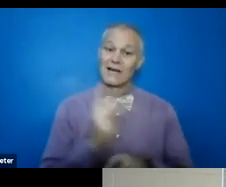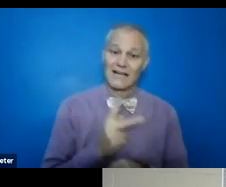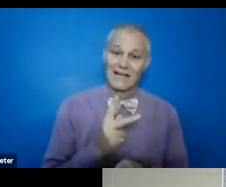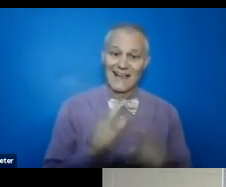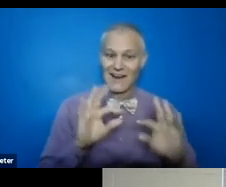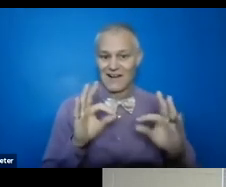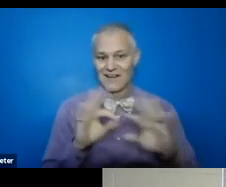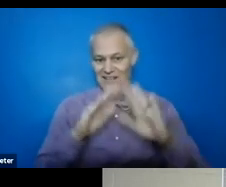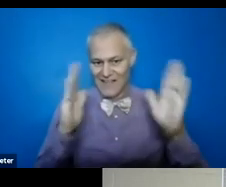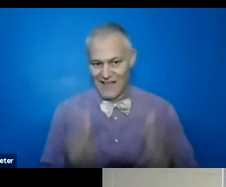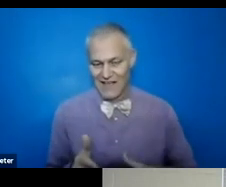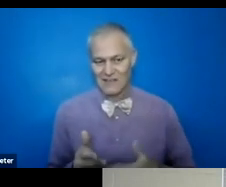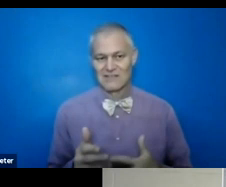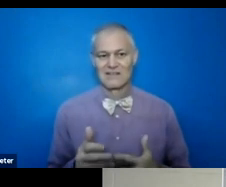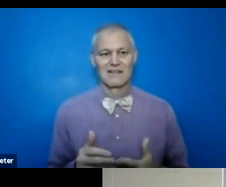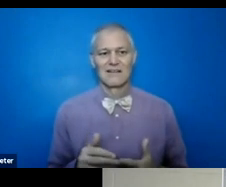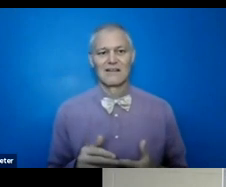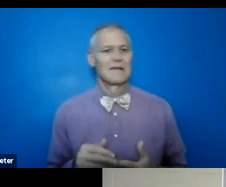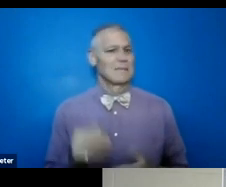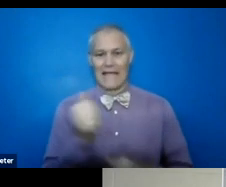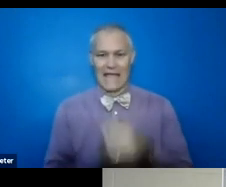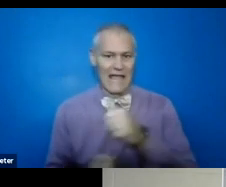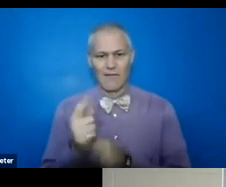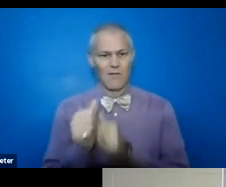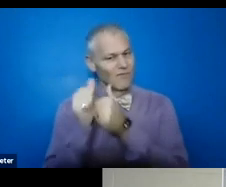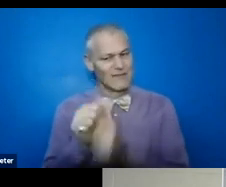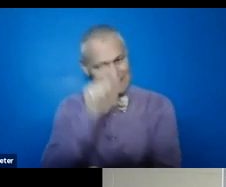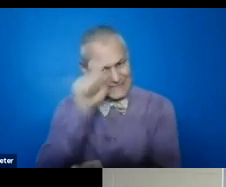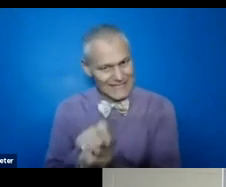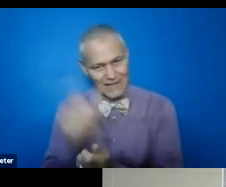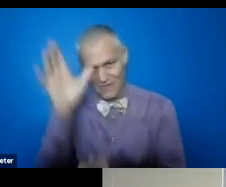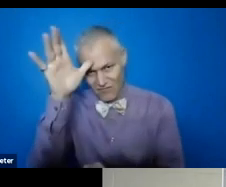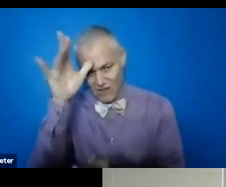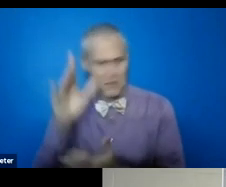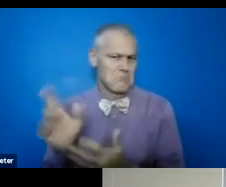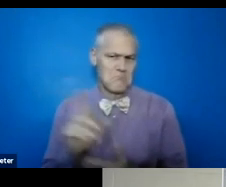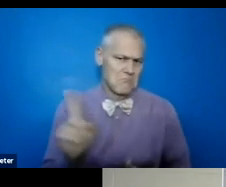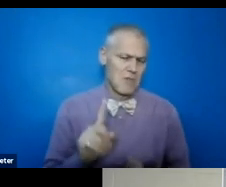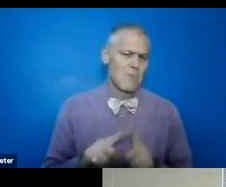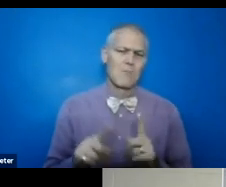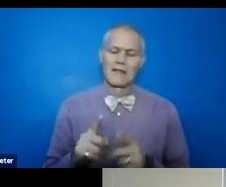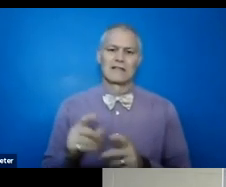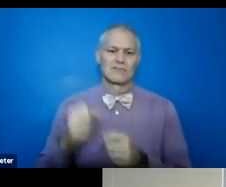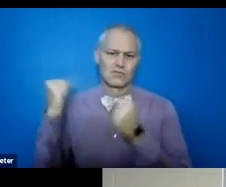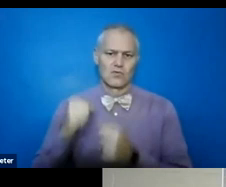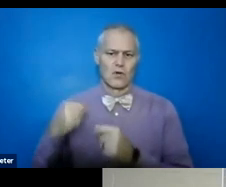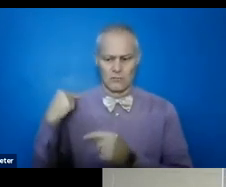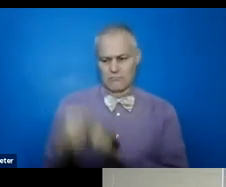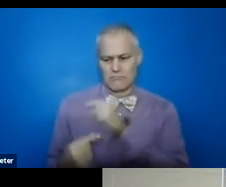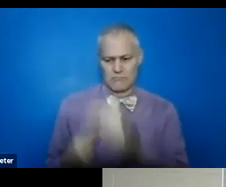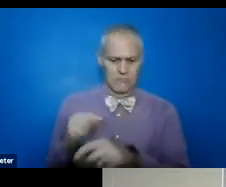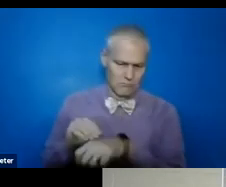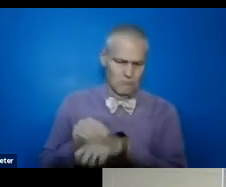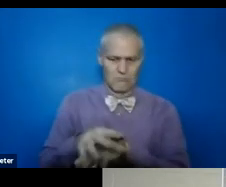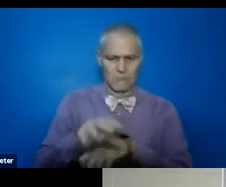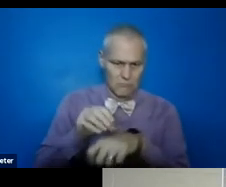the home. It's not to say that everybody follows exactly what their father did, of course not, but there's like a powerful intergenerational transmission